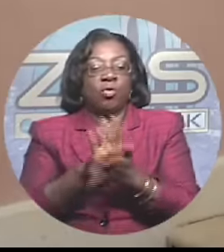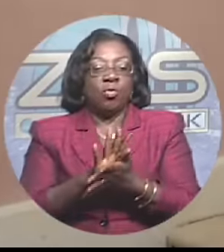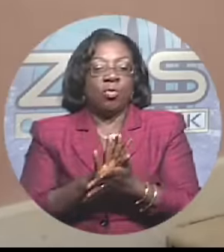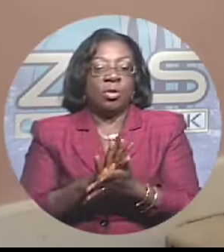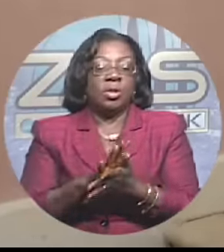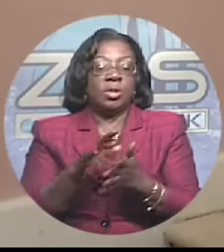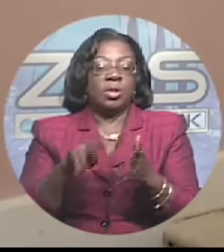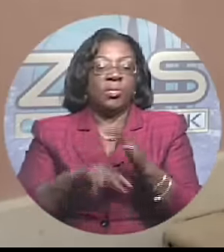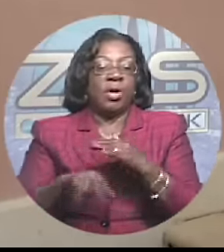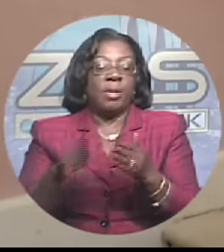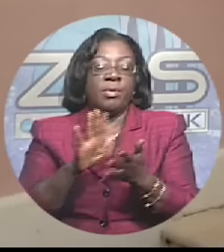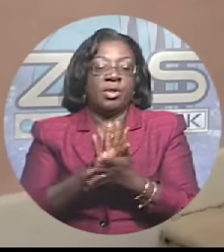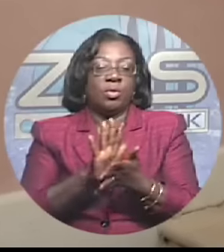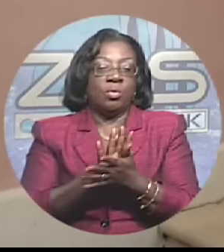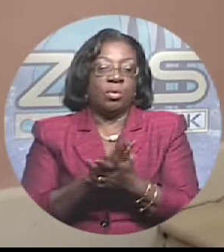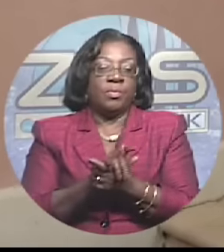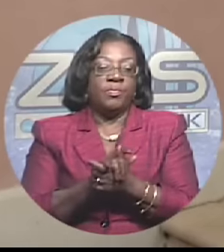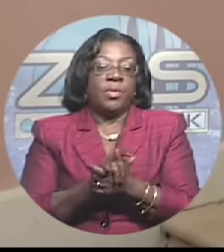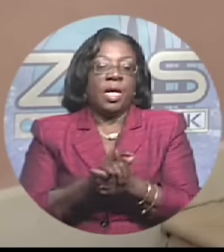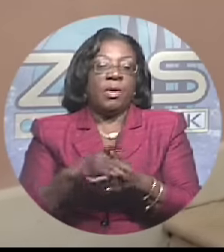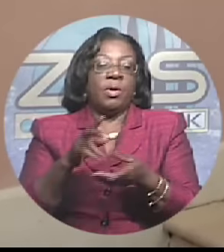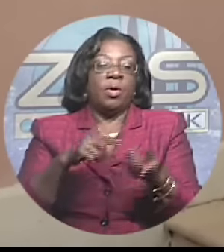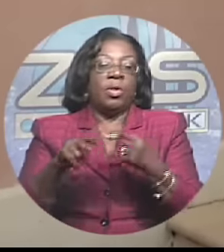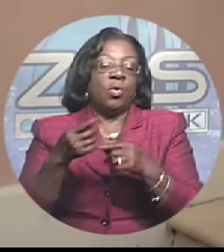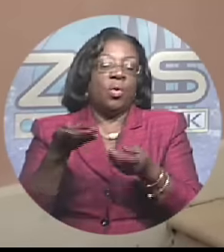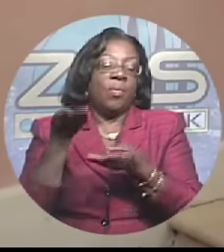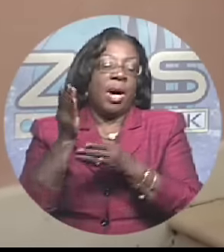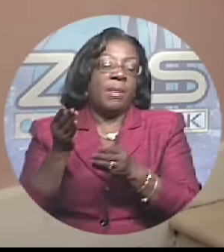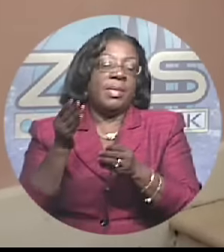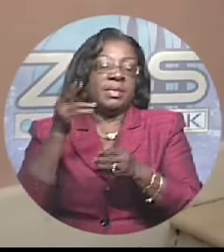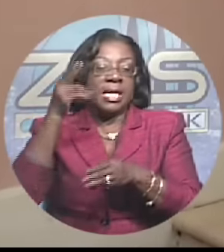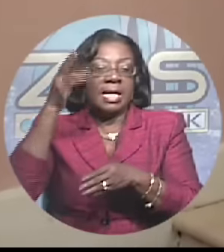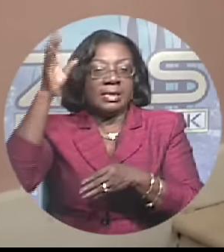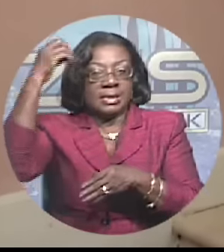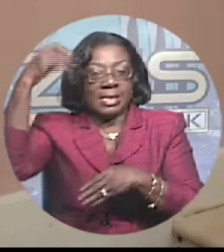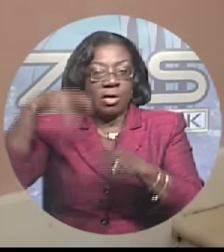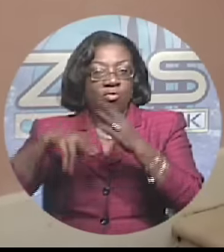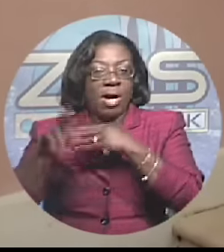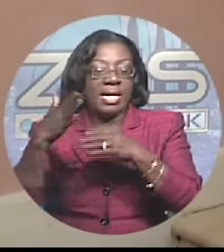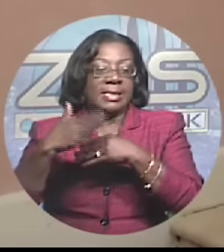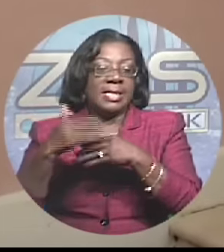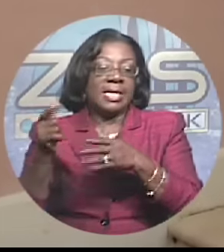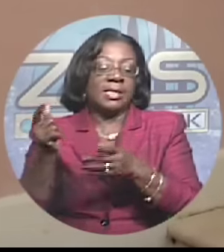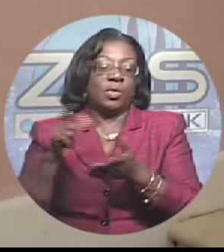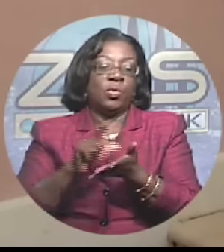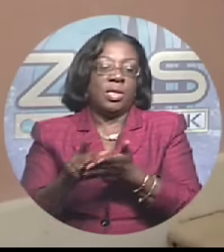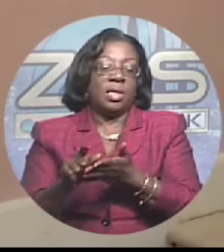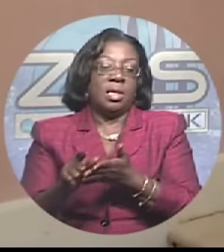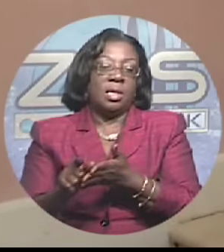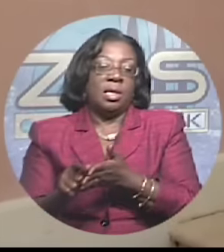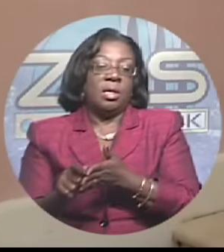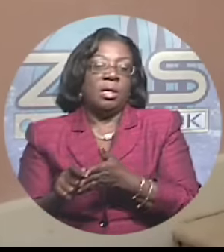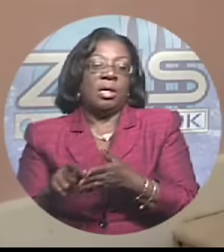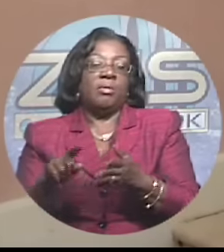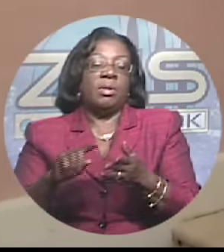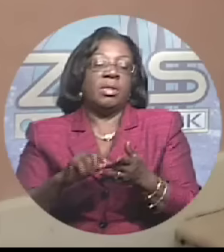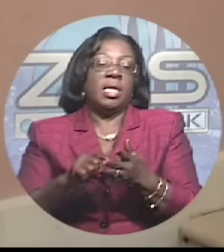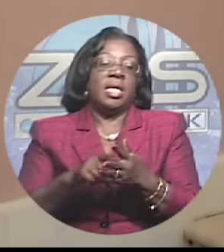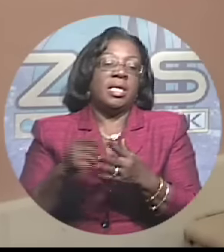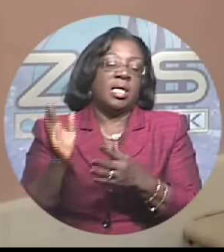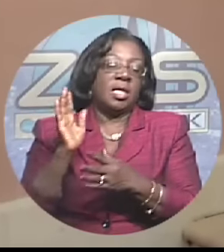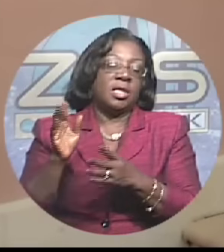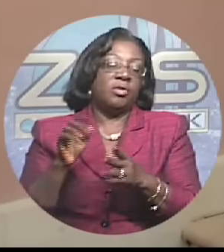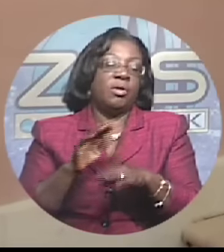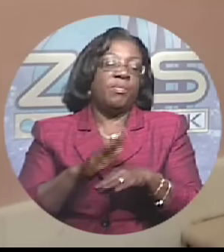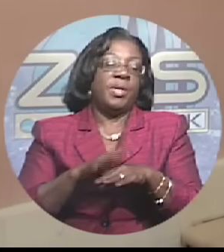tomorrow. They're on Bahamas at sunrise next week. They'll be with the Governor General for a courtesy call. The induction will be Thursday night.